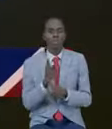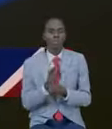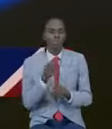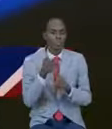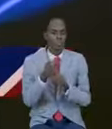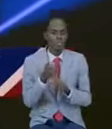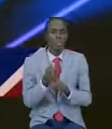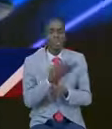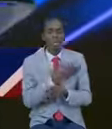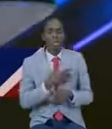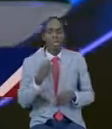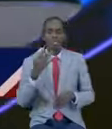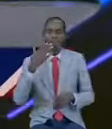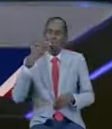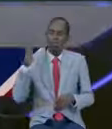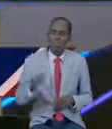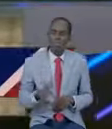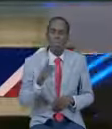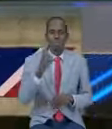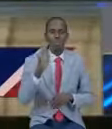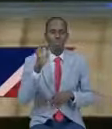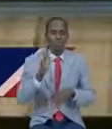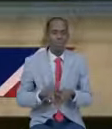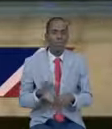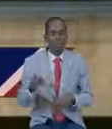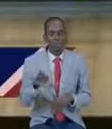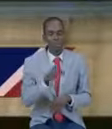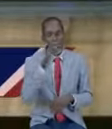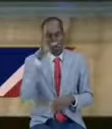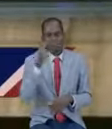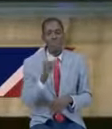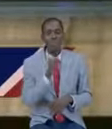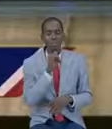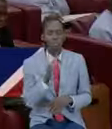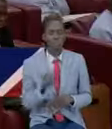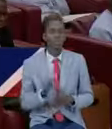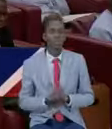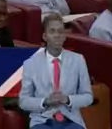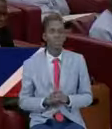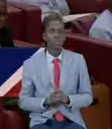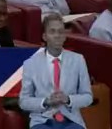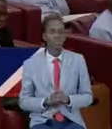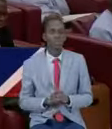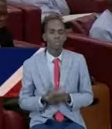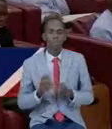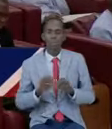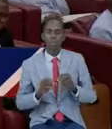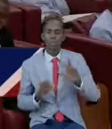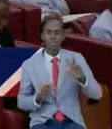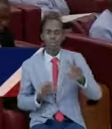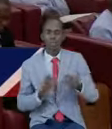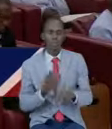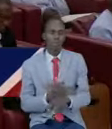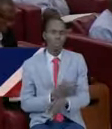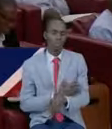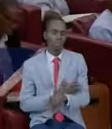that wicked one toucheth him not. Number three here.